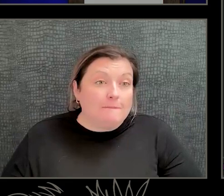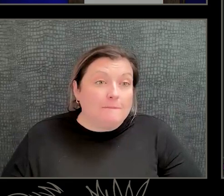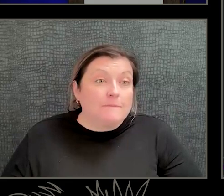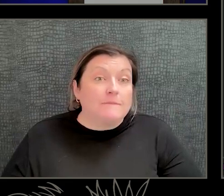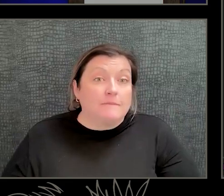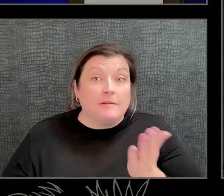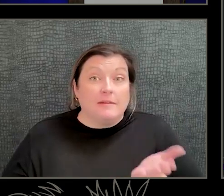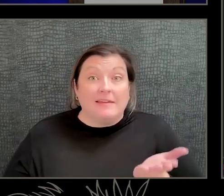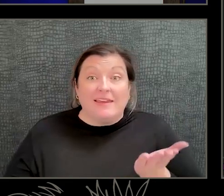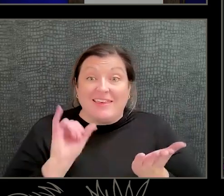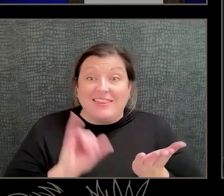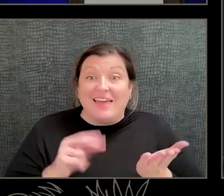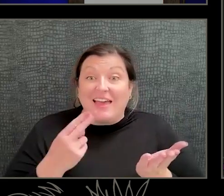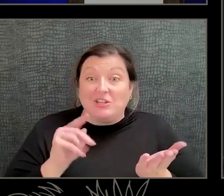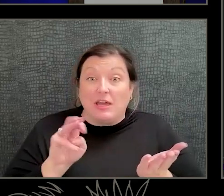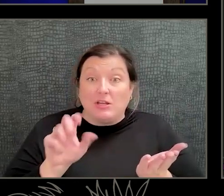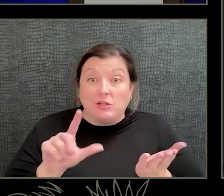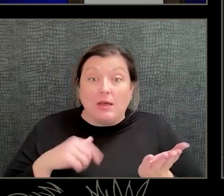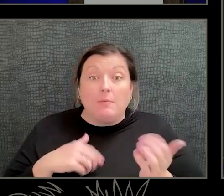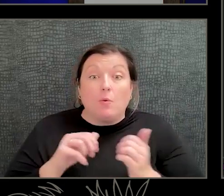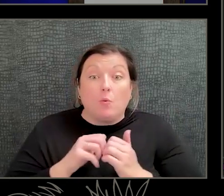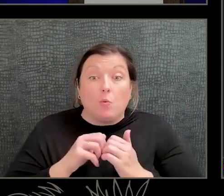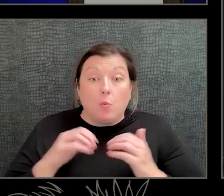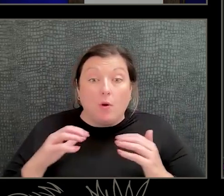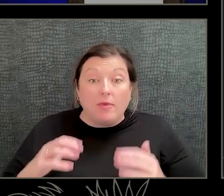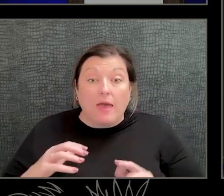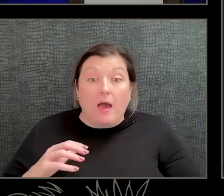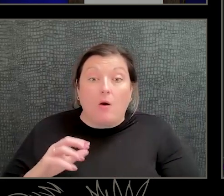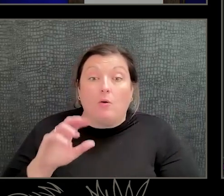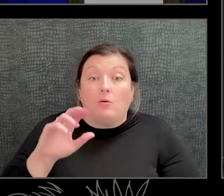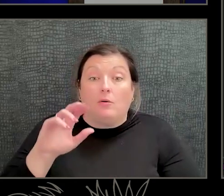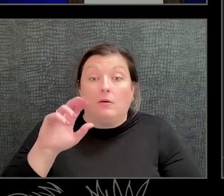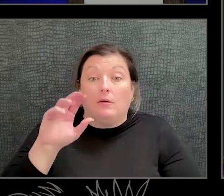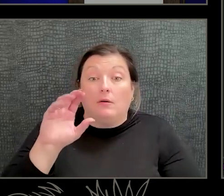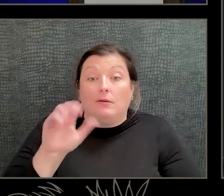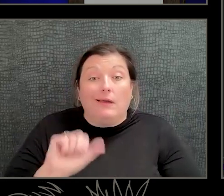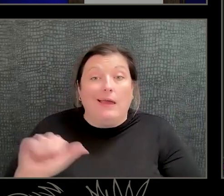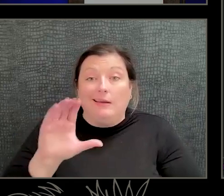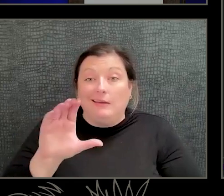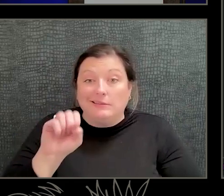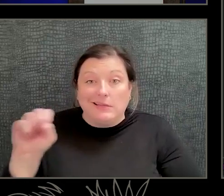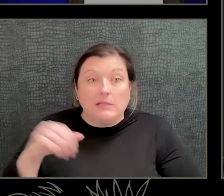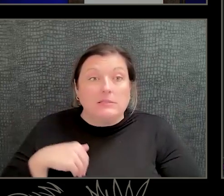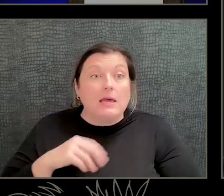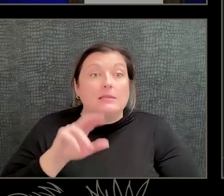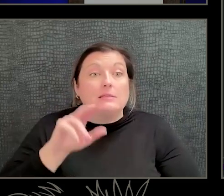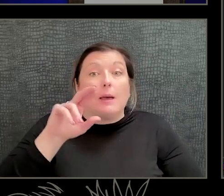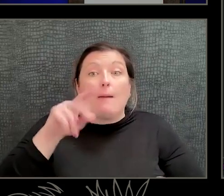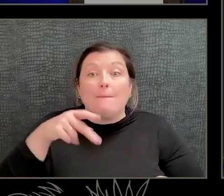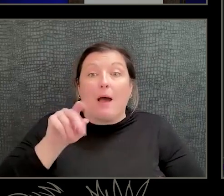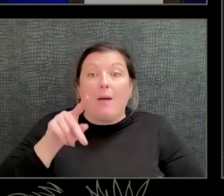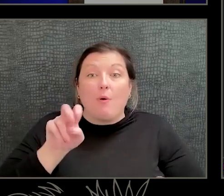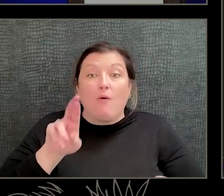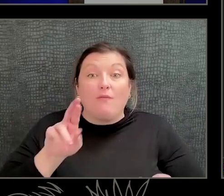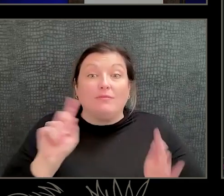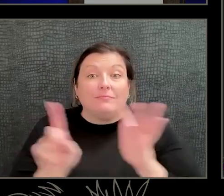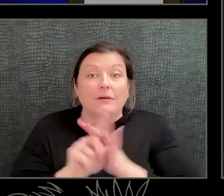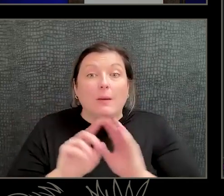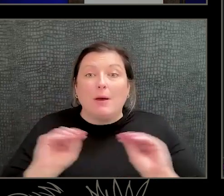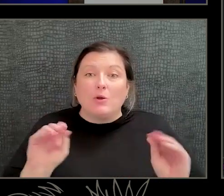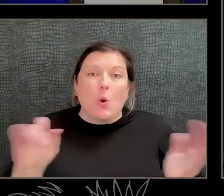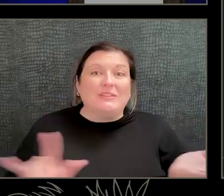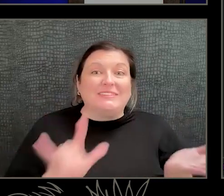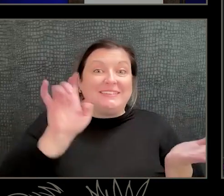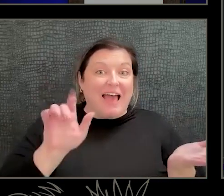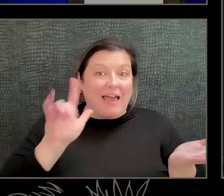All right, so now this is the HTML without any CSS. So what you see is that the popover still appears here. It doesn't have any of the styling that we gave it before, so it's not